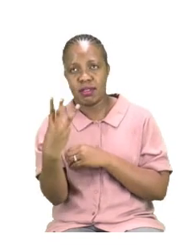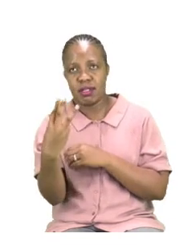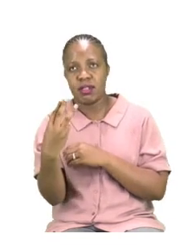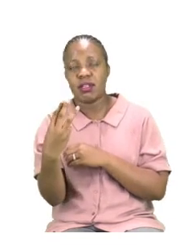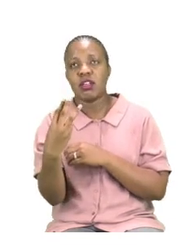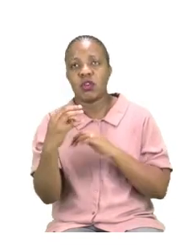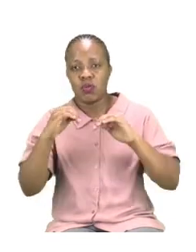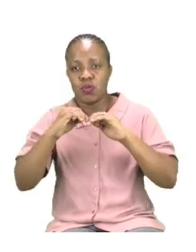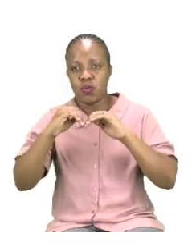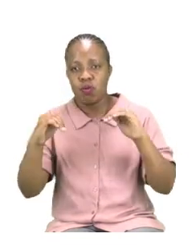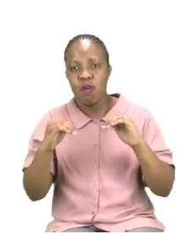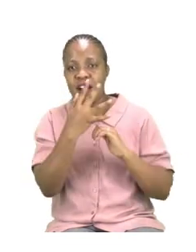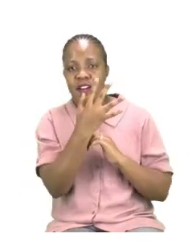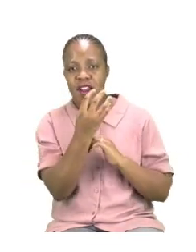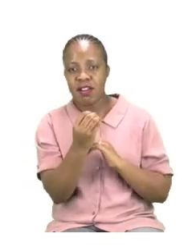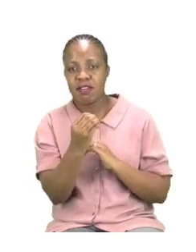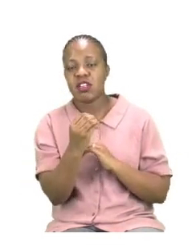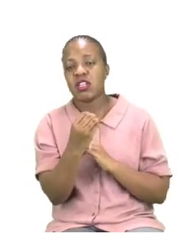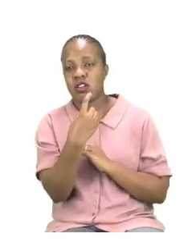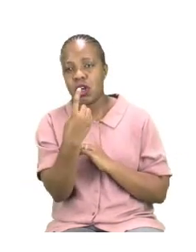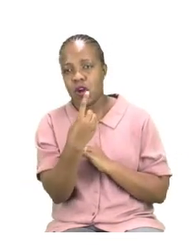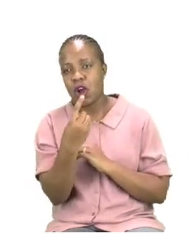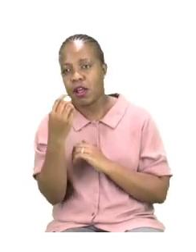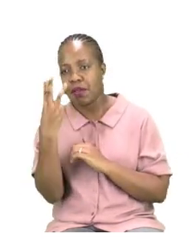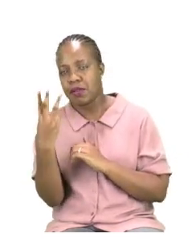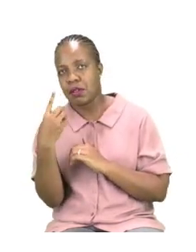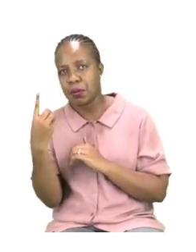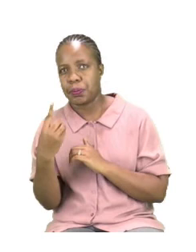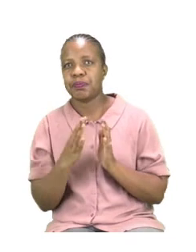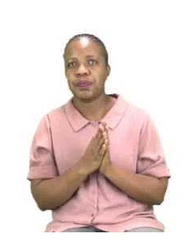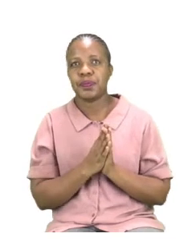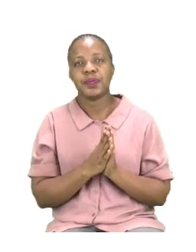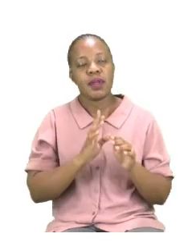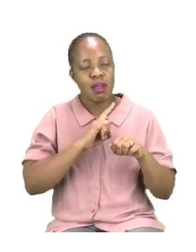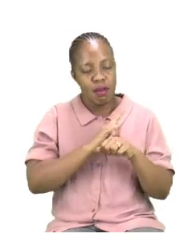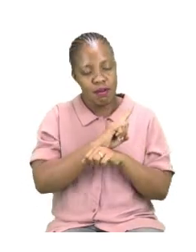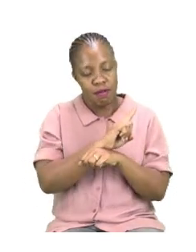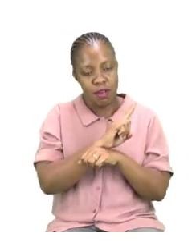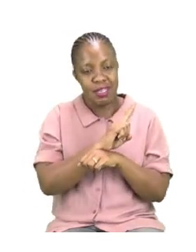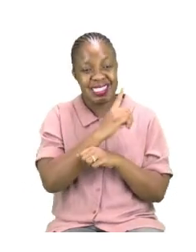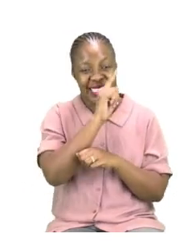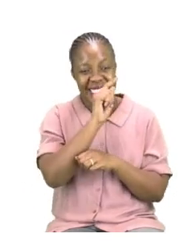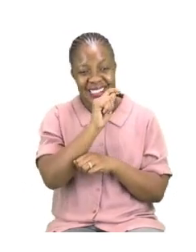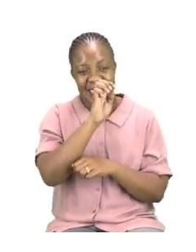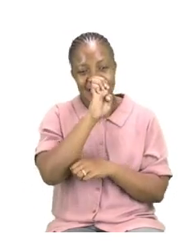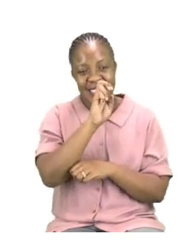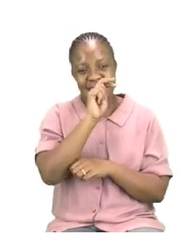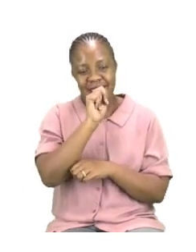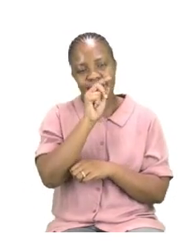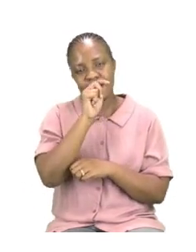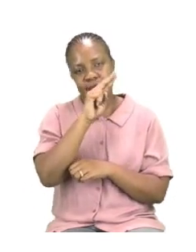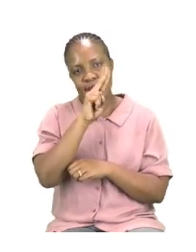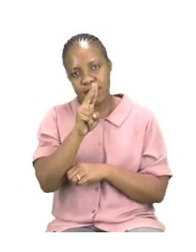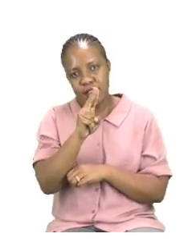us 90. After adding the tens, we will bring down our unit, and